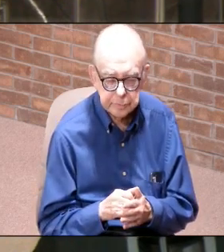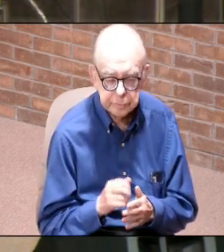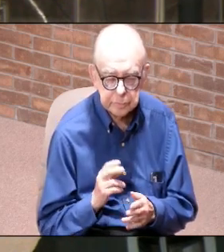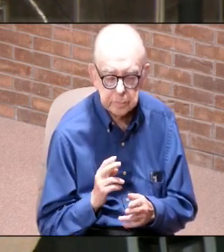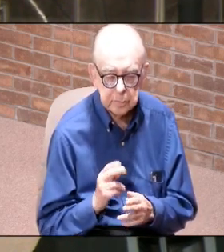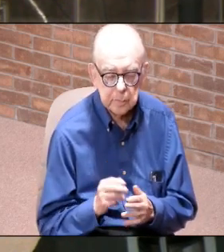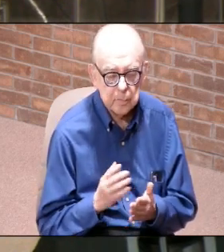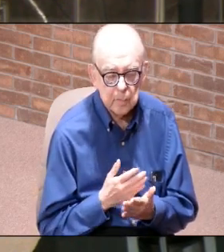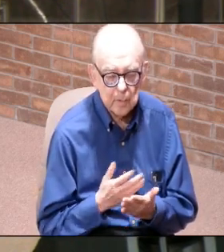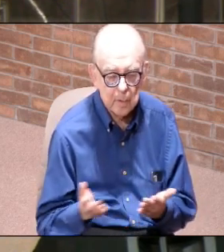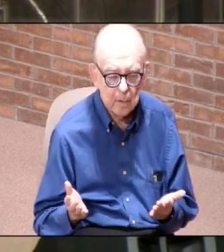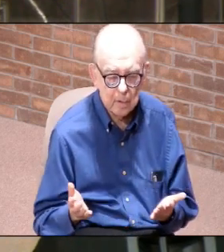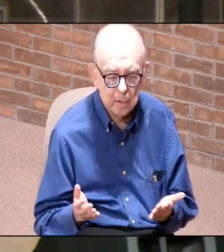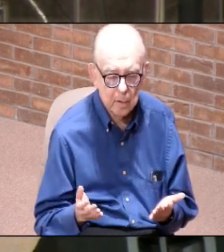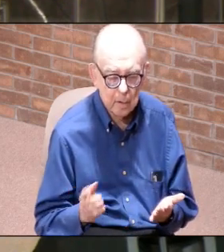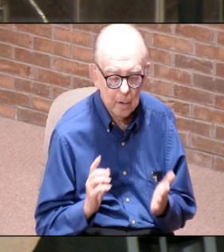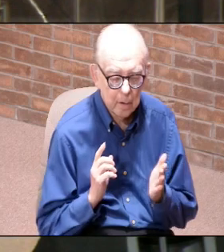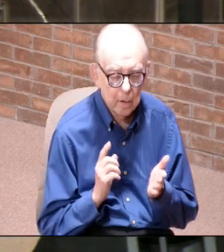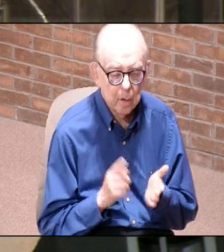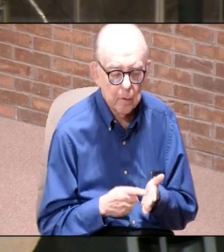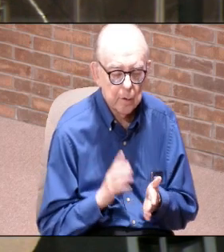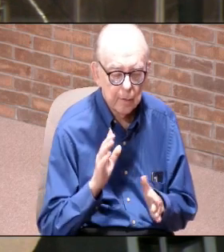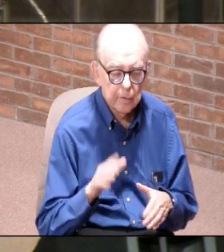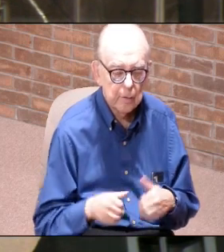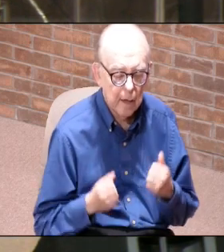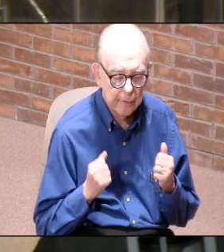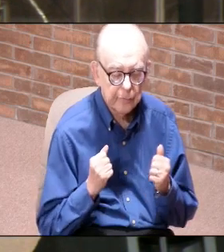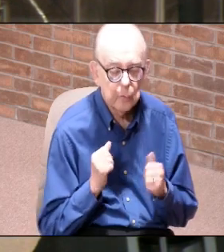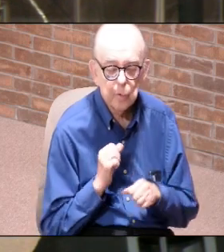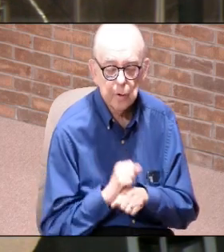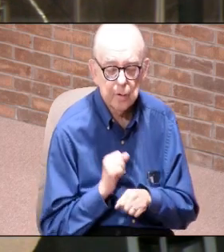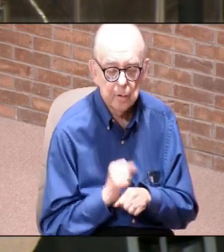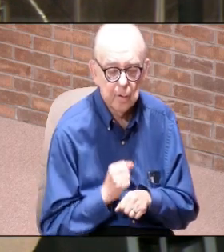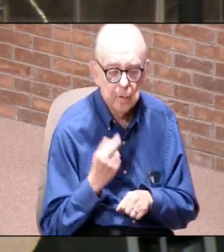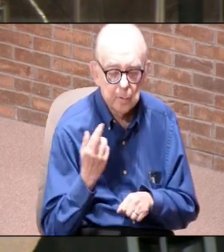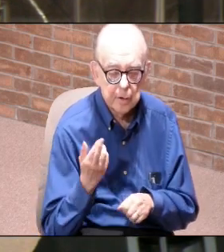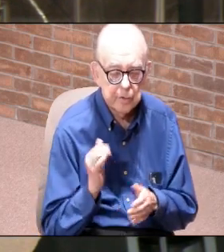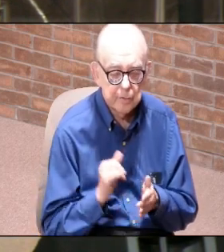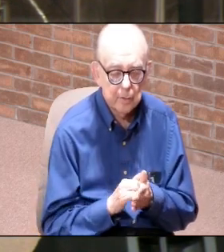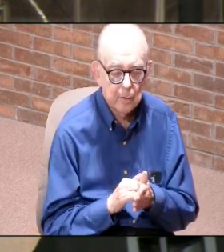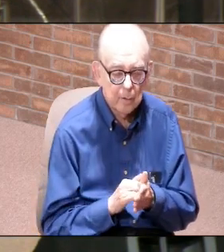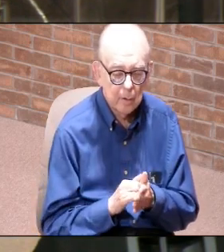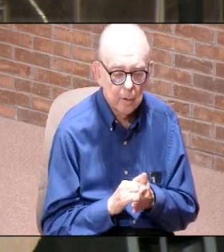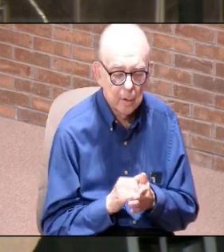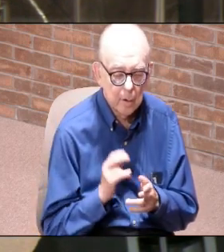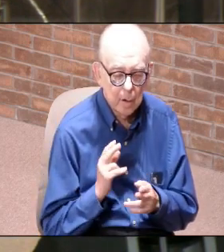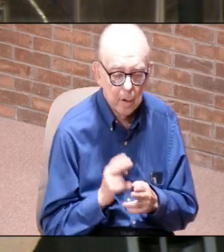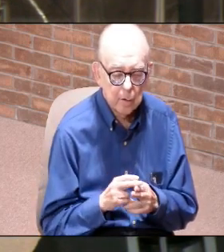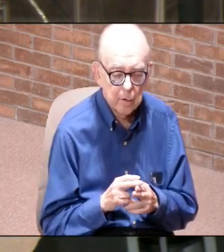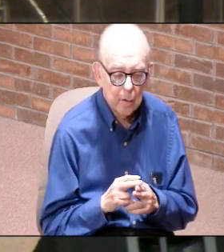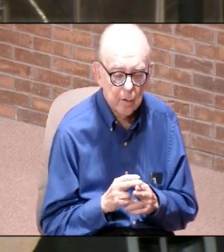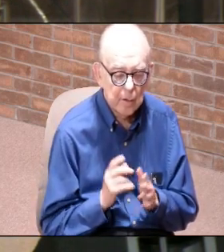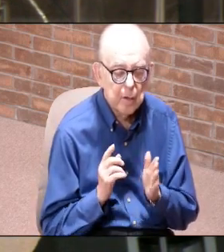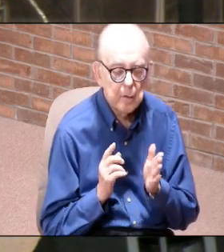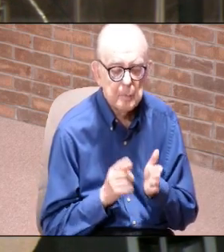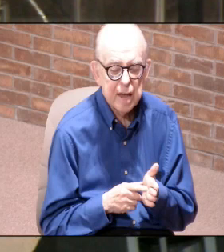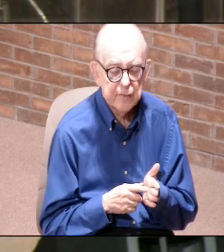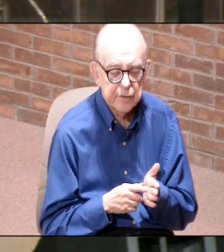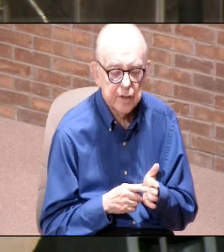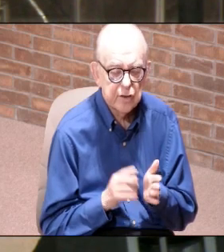calling this whole thing the manifestation of your life mission. And there's a reason for it to be called the manifestation,